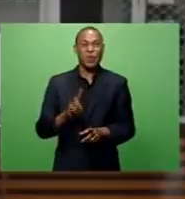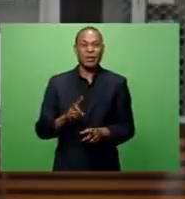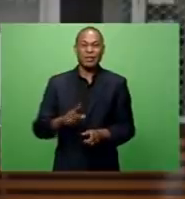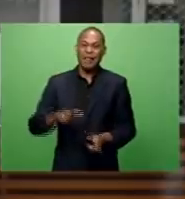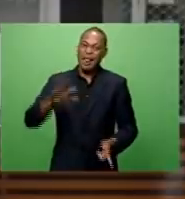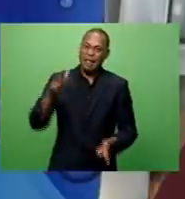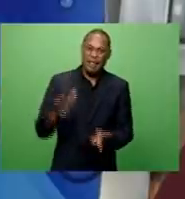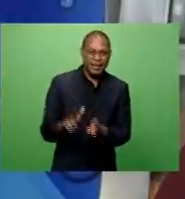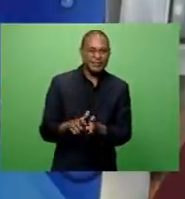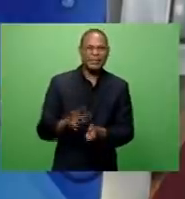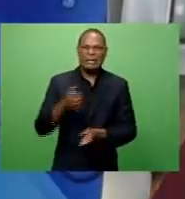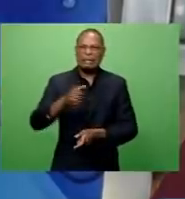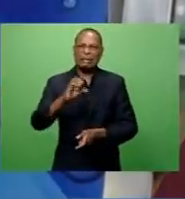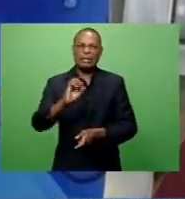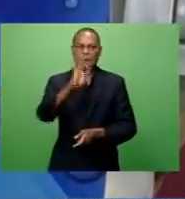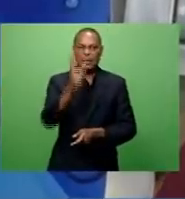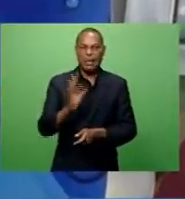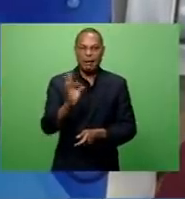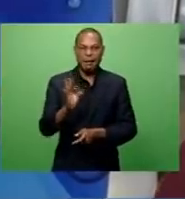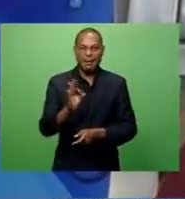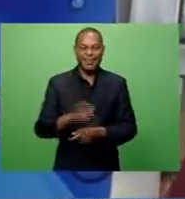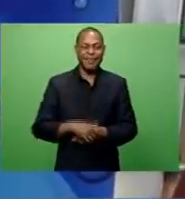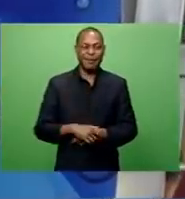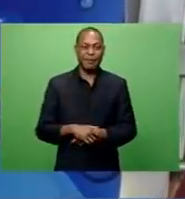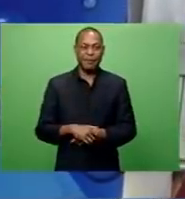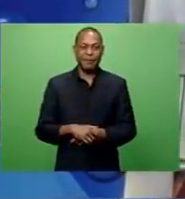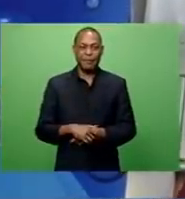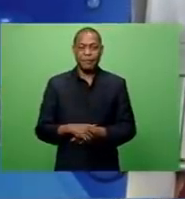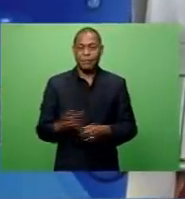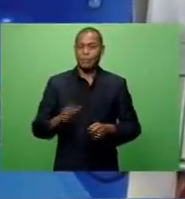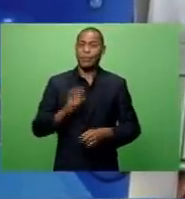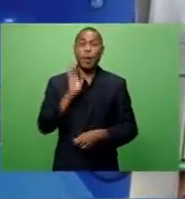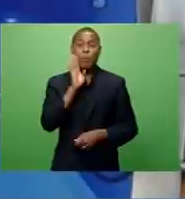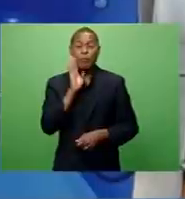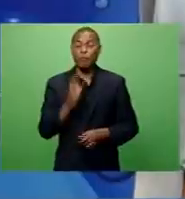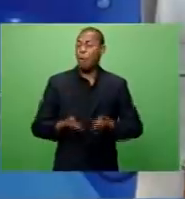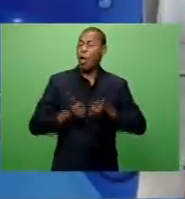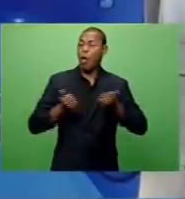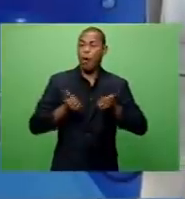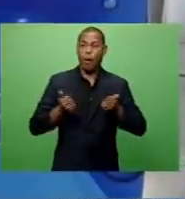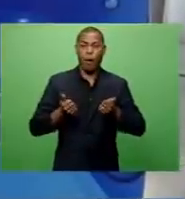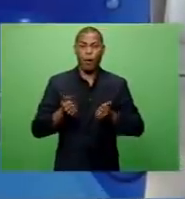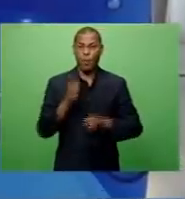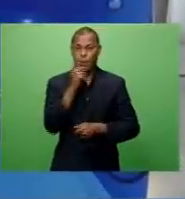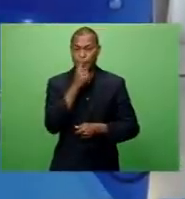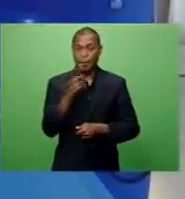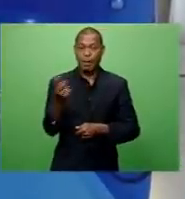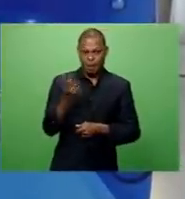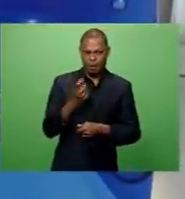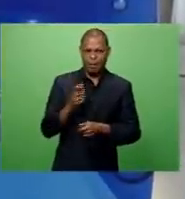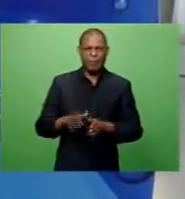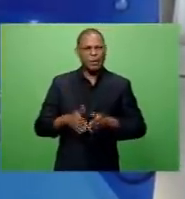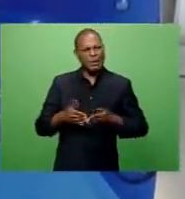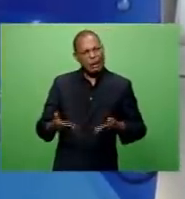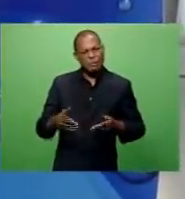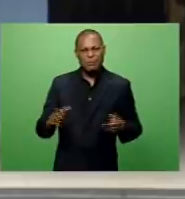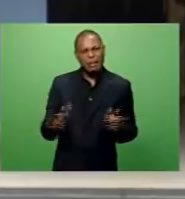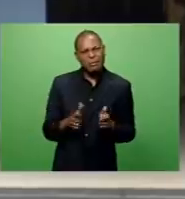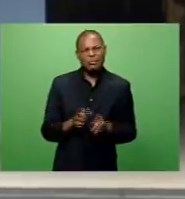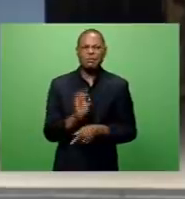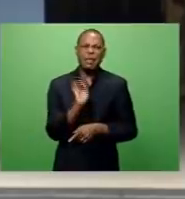low as 60%. Before you used to have 20 customers, but now it's get about 10 customers per day.